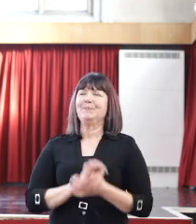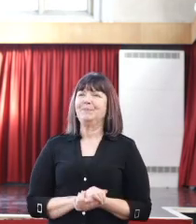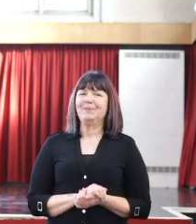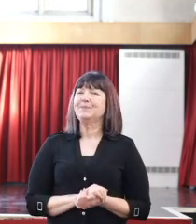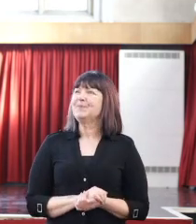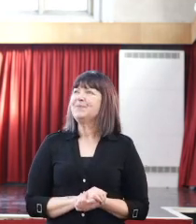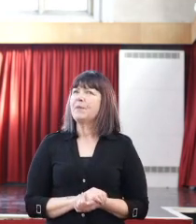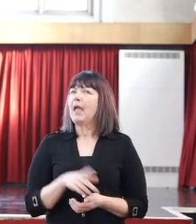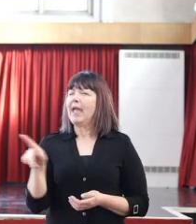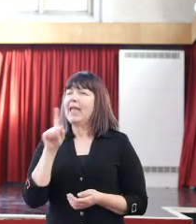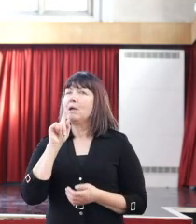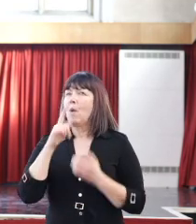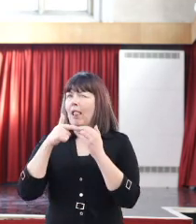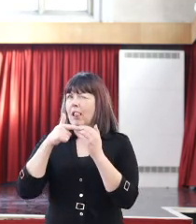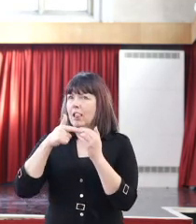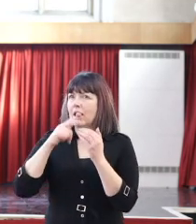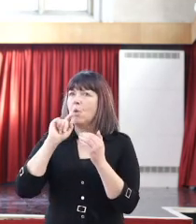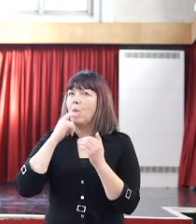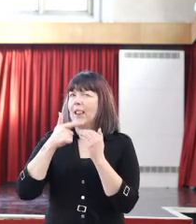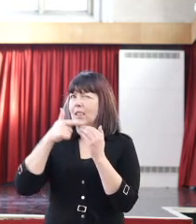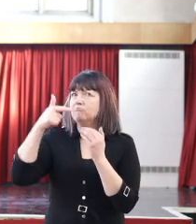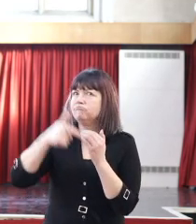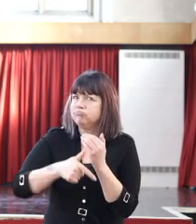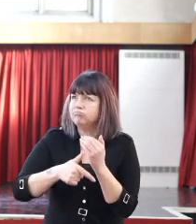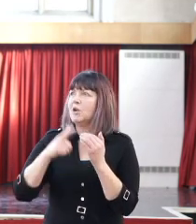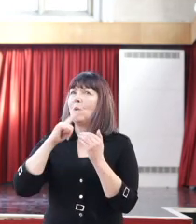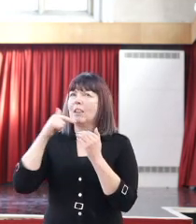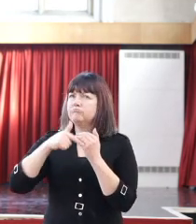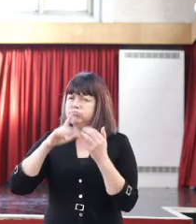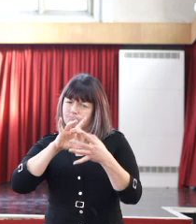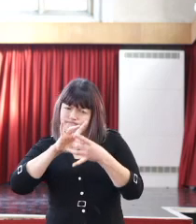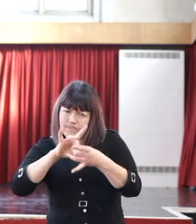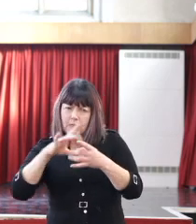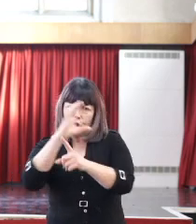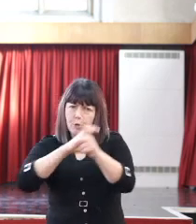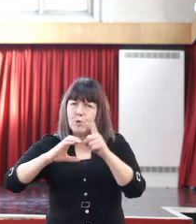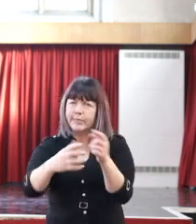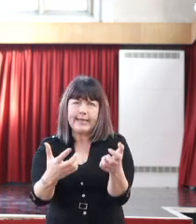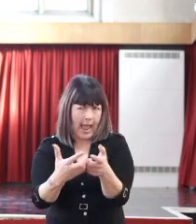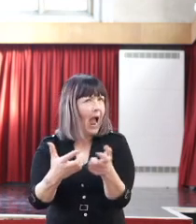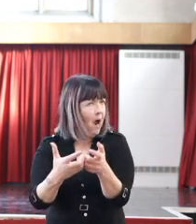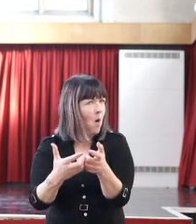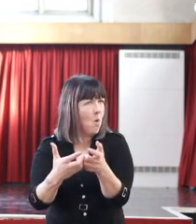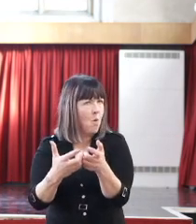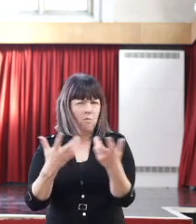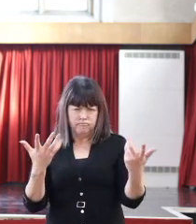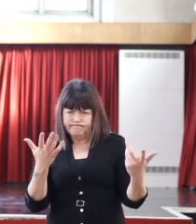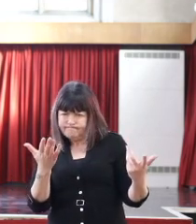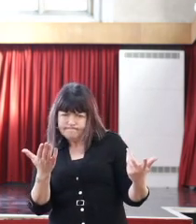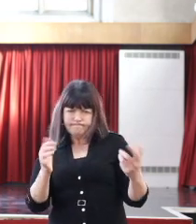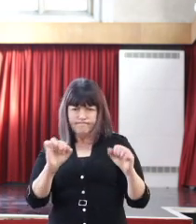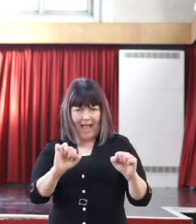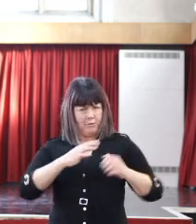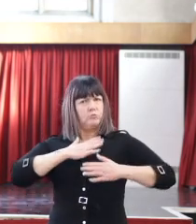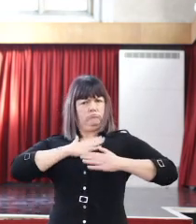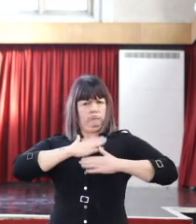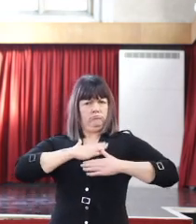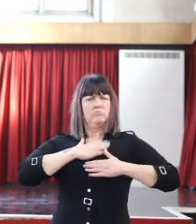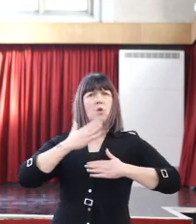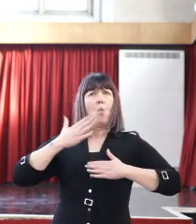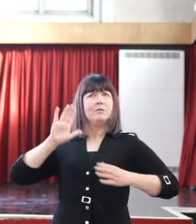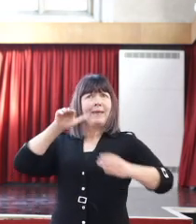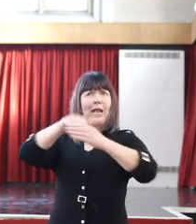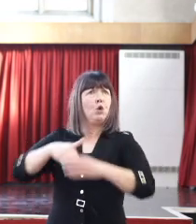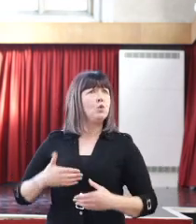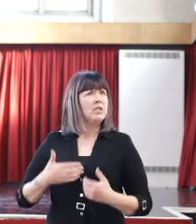more in depth with how we engage the community and how the deaf community like to be included,